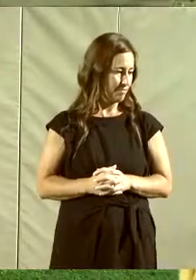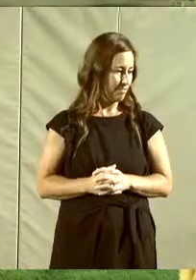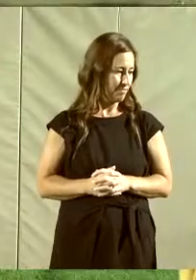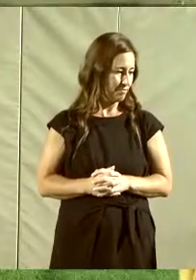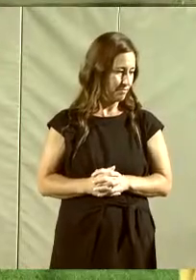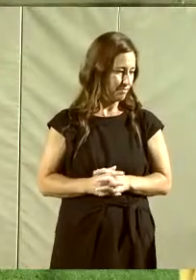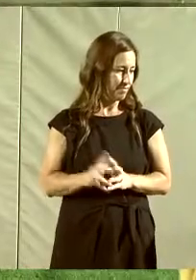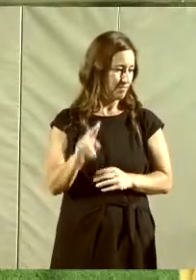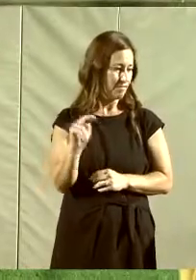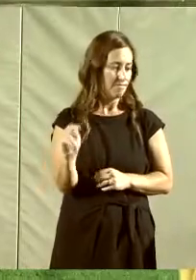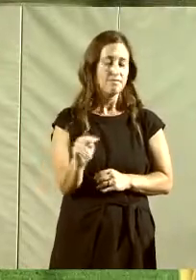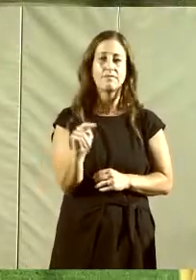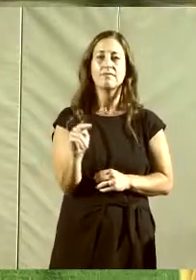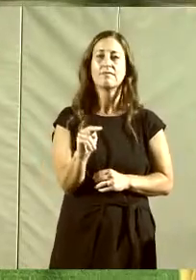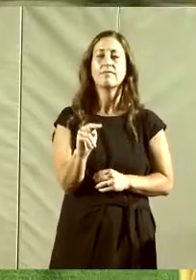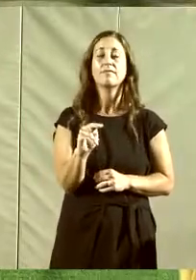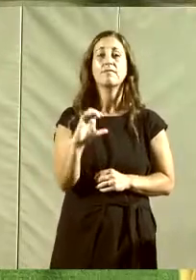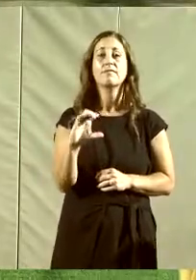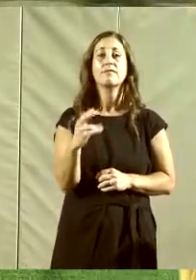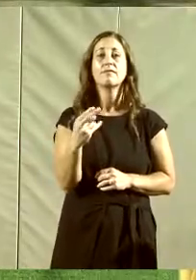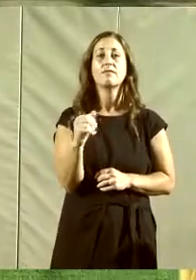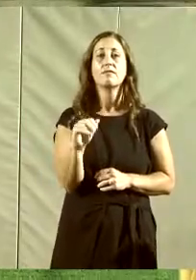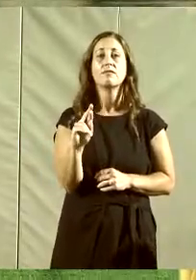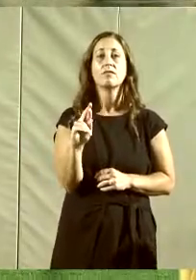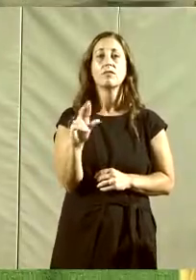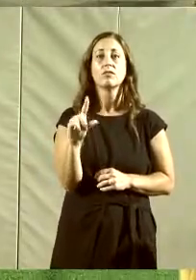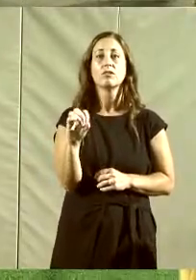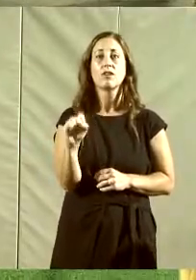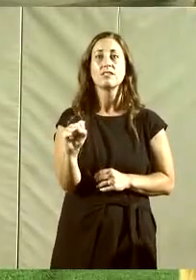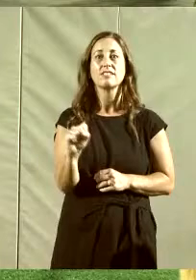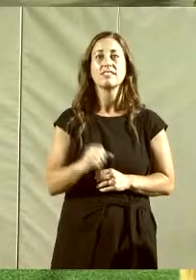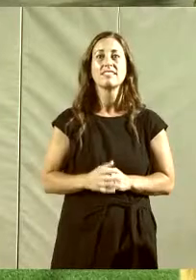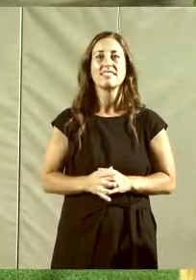Natalia Giselle Charles.